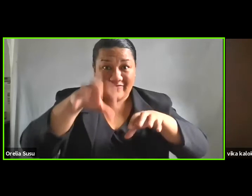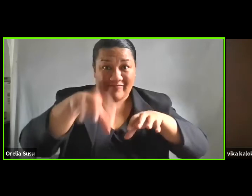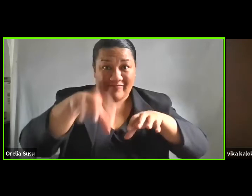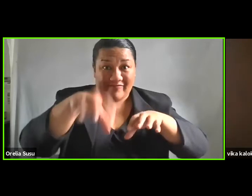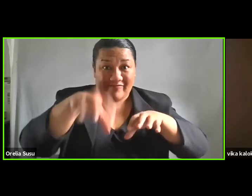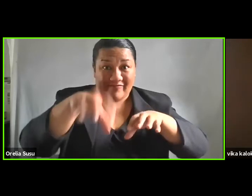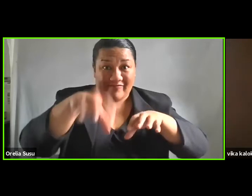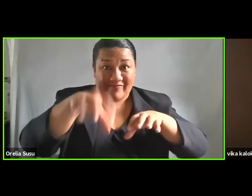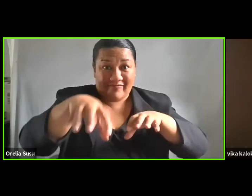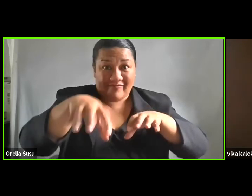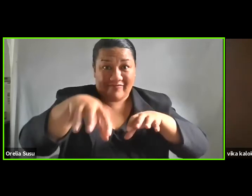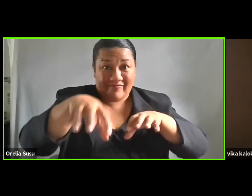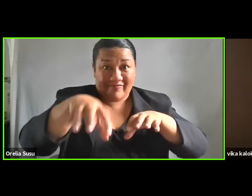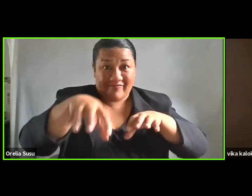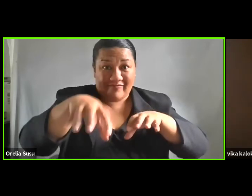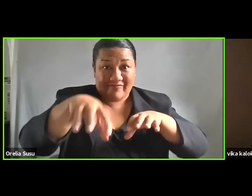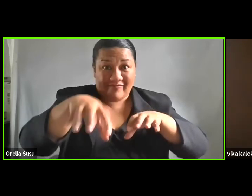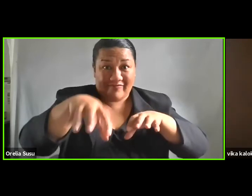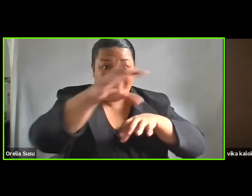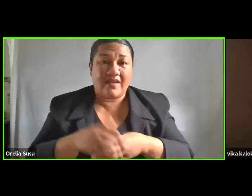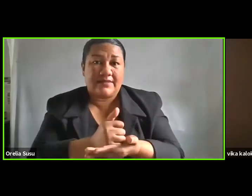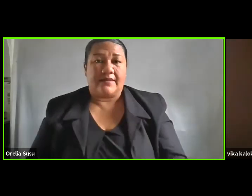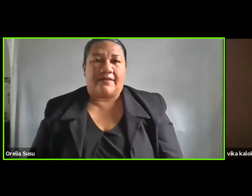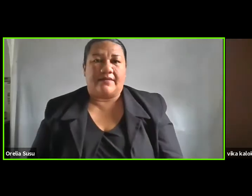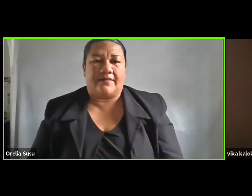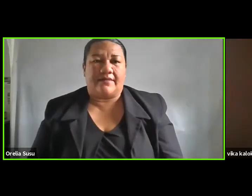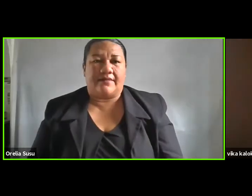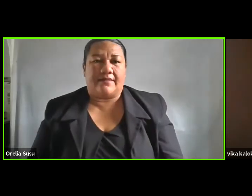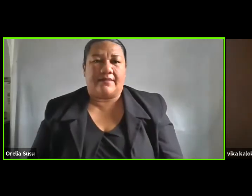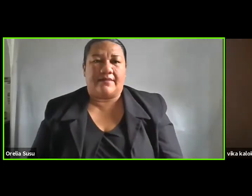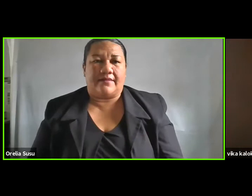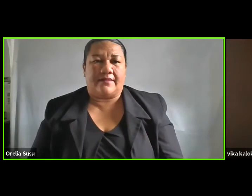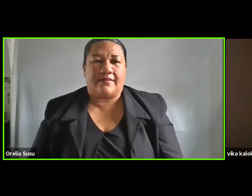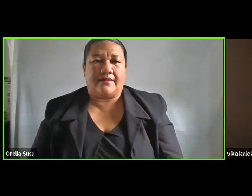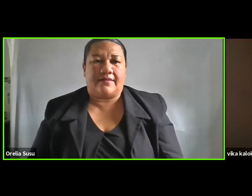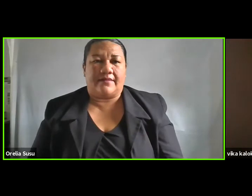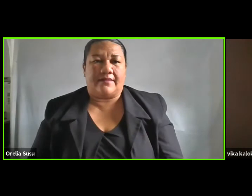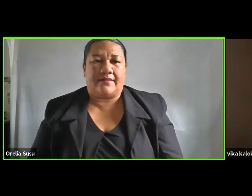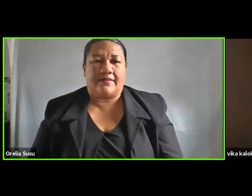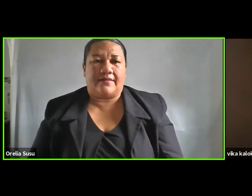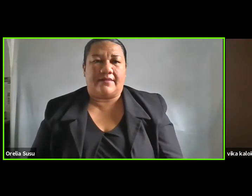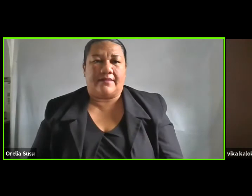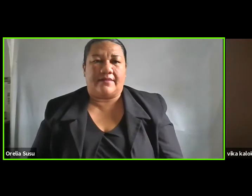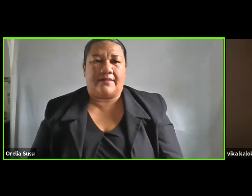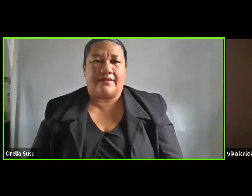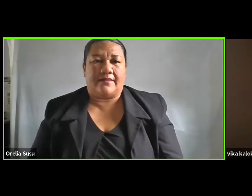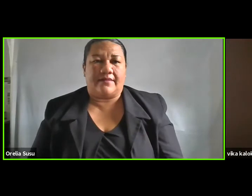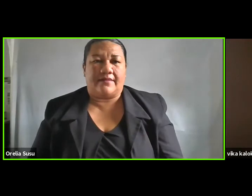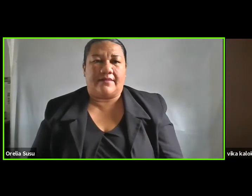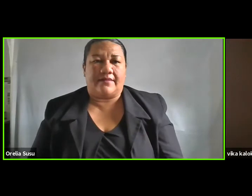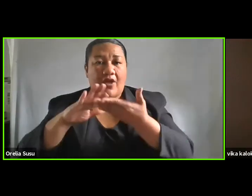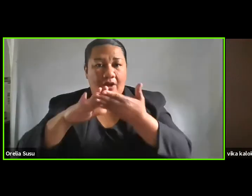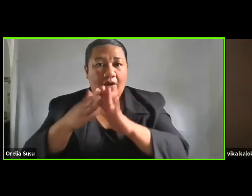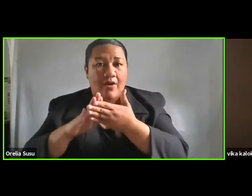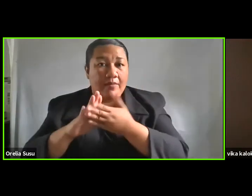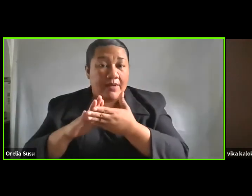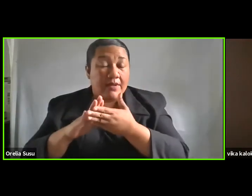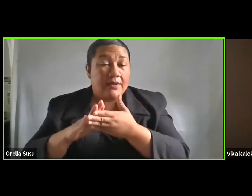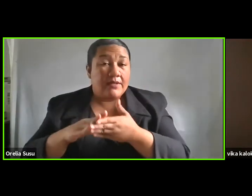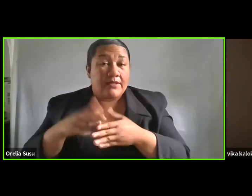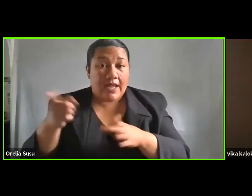If a great set of work has to be carried out, which benefit the whole village and communities, young women have started to be